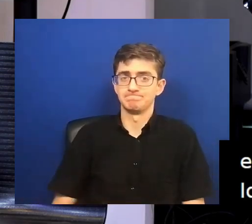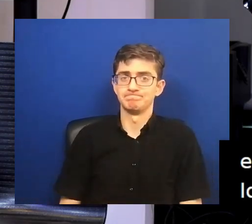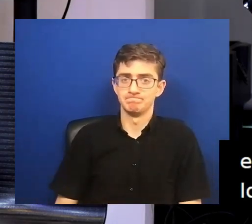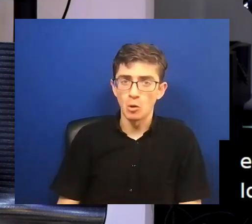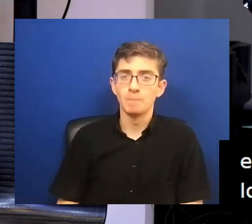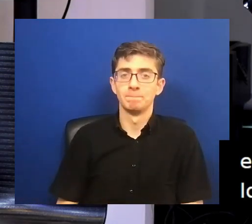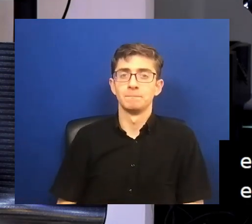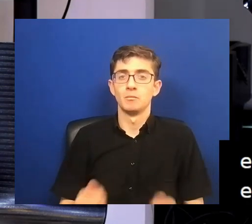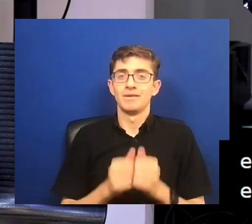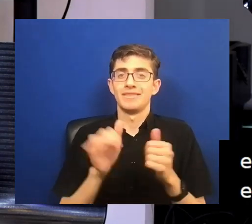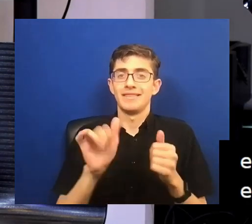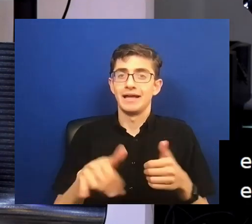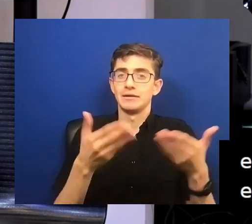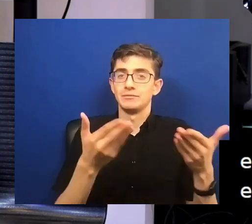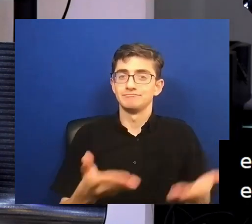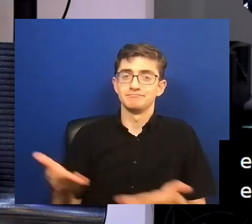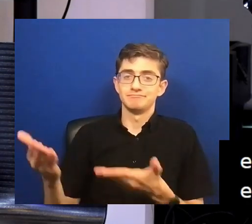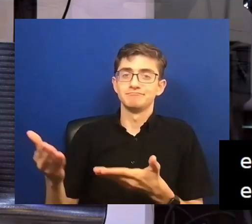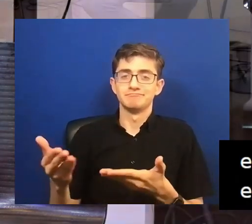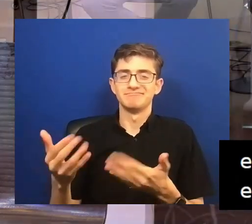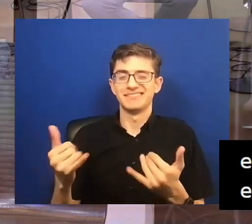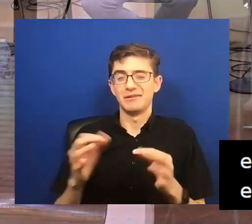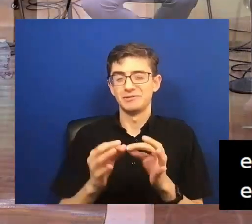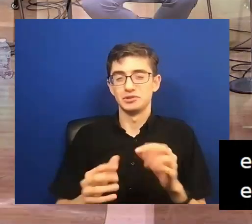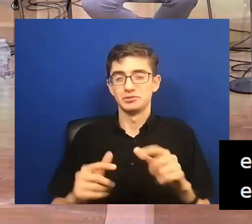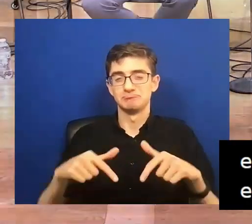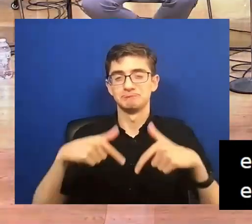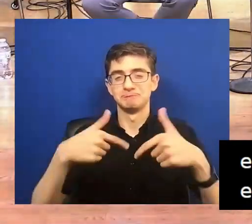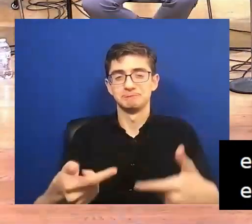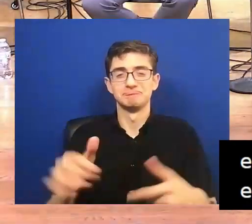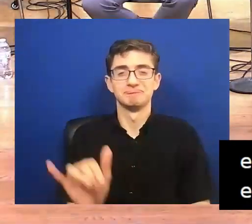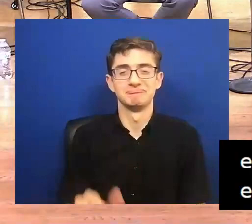that, I will pass the mic.